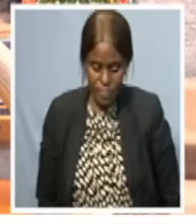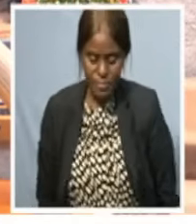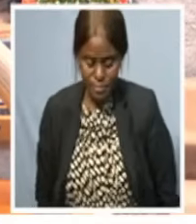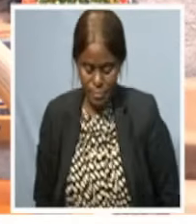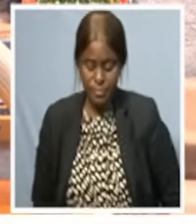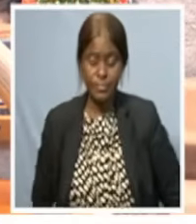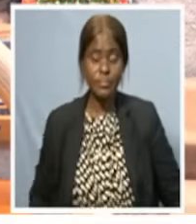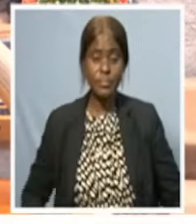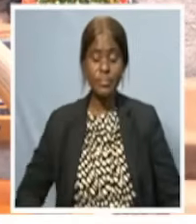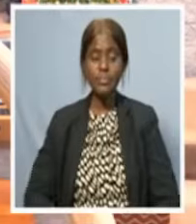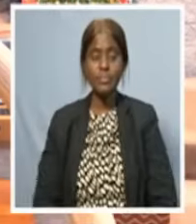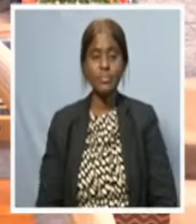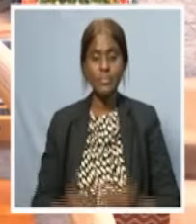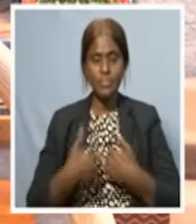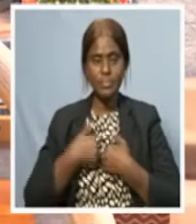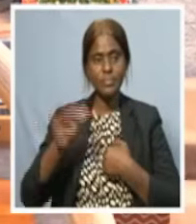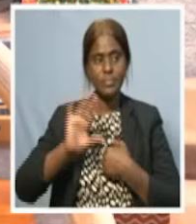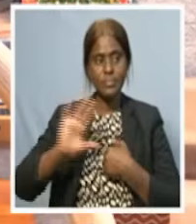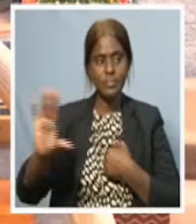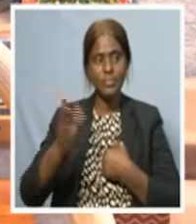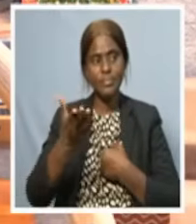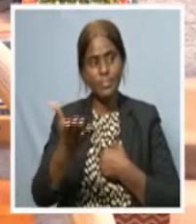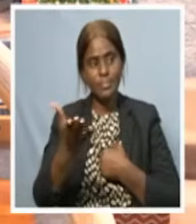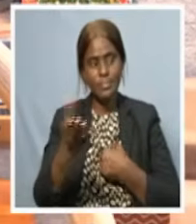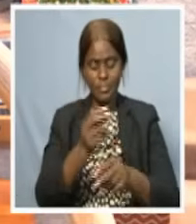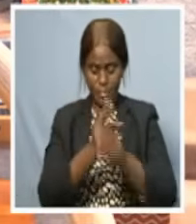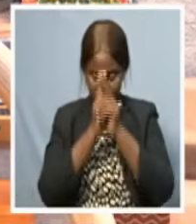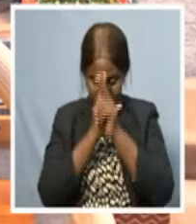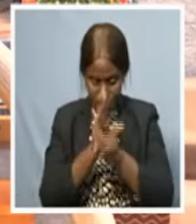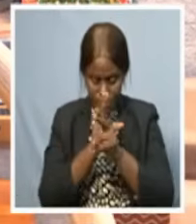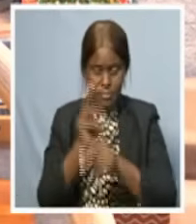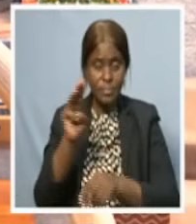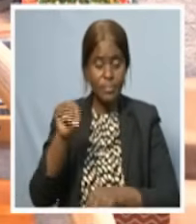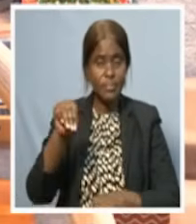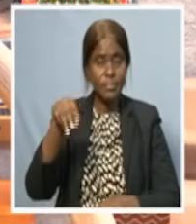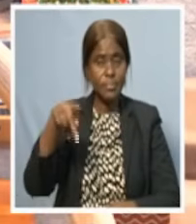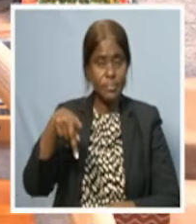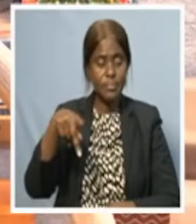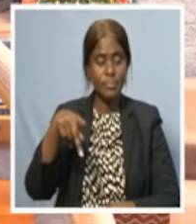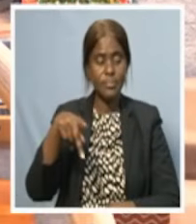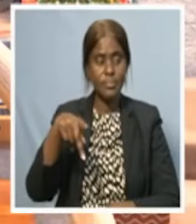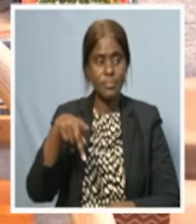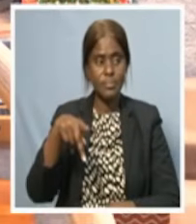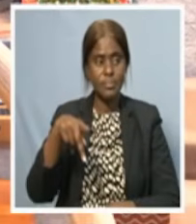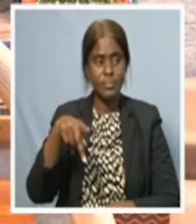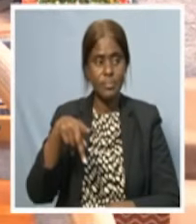Yes. There is an indication for a point of order. The Honourable